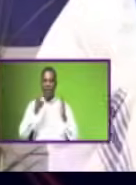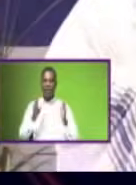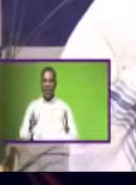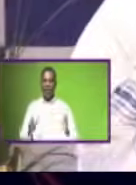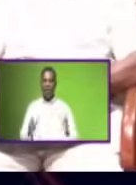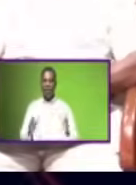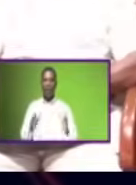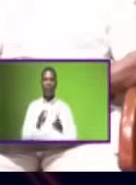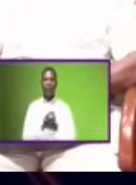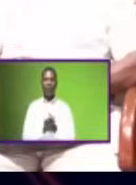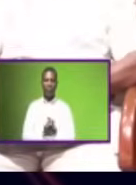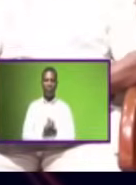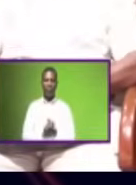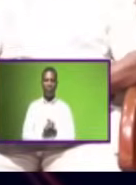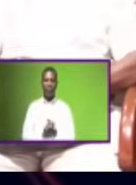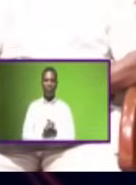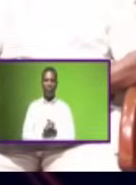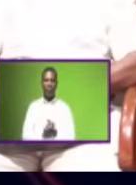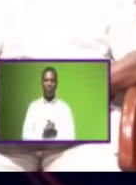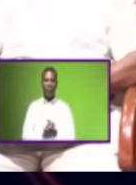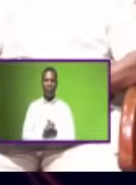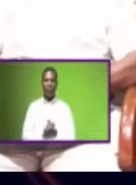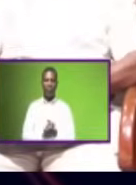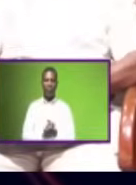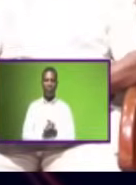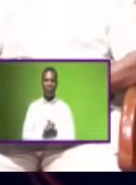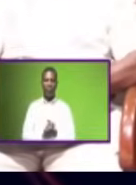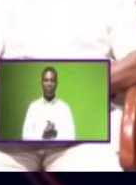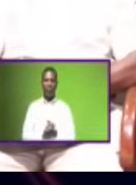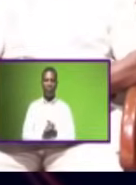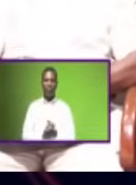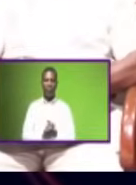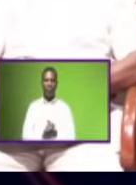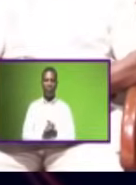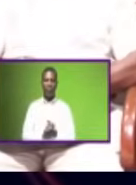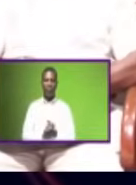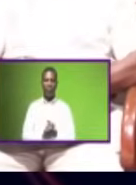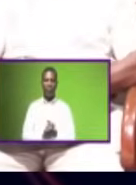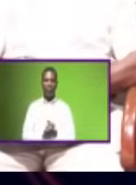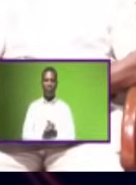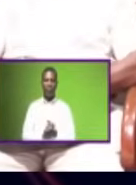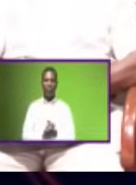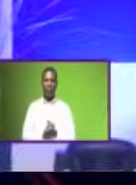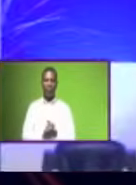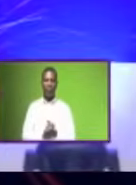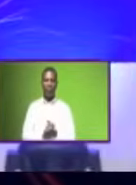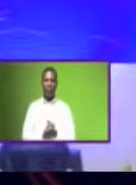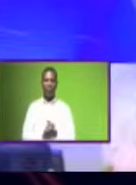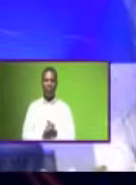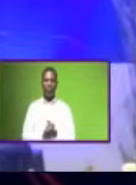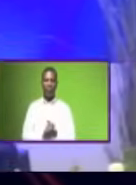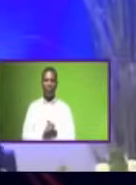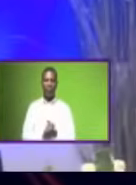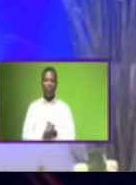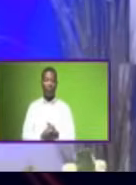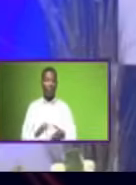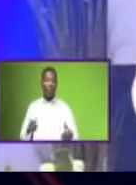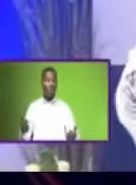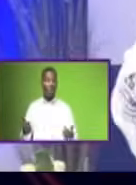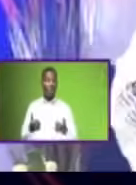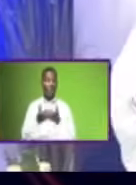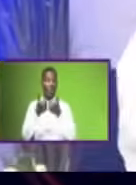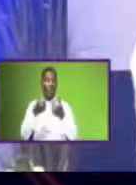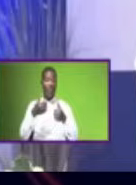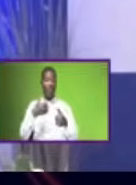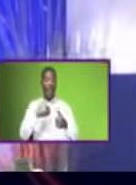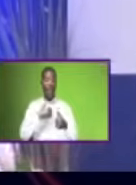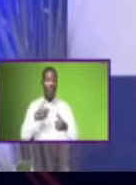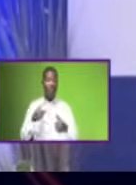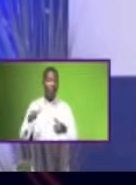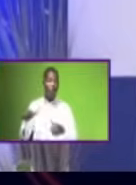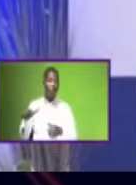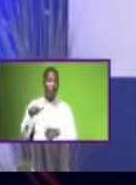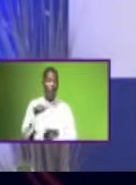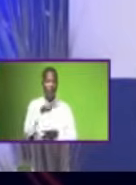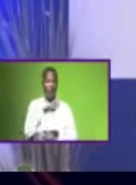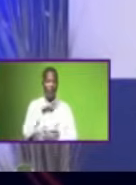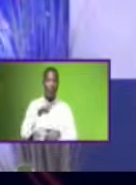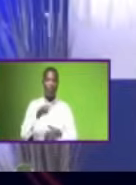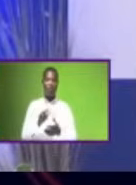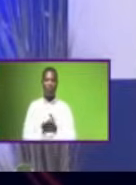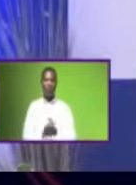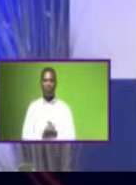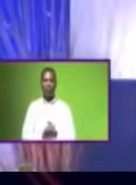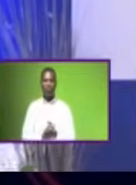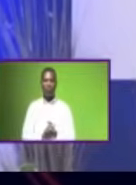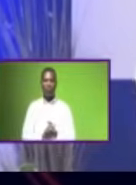Among all the churches in this world and even followers of Jesus Christ, challenges are won ya. all